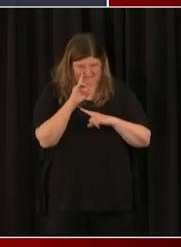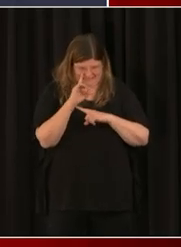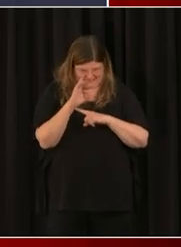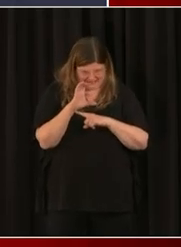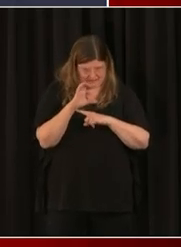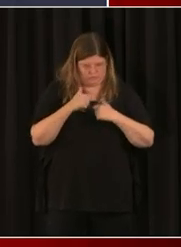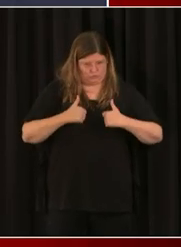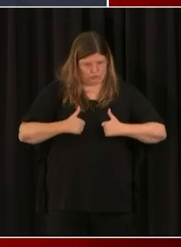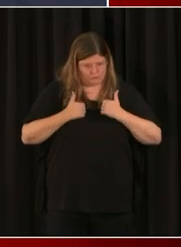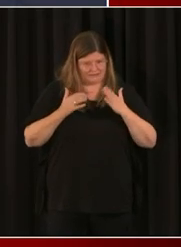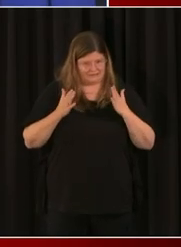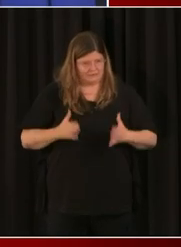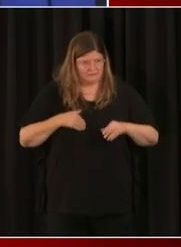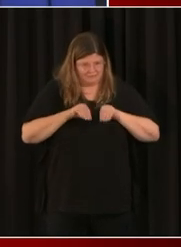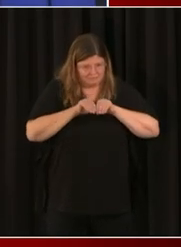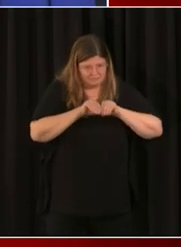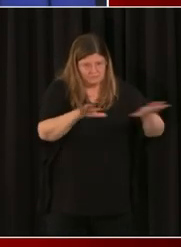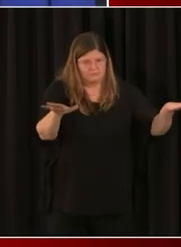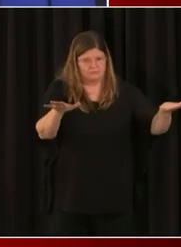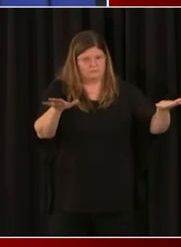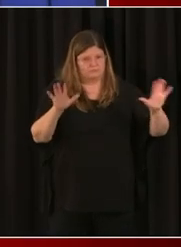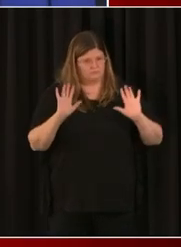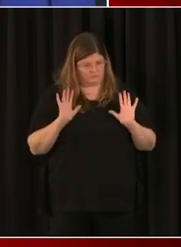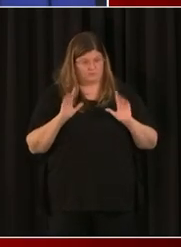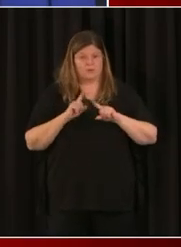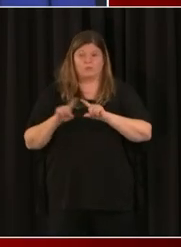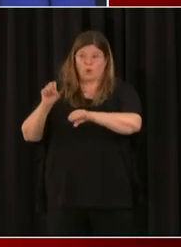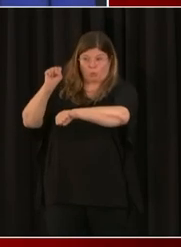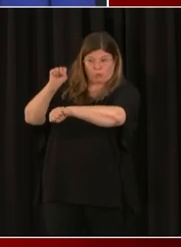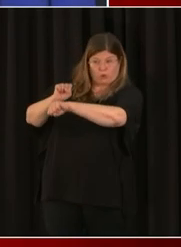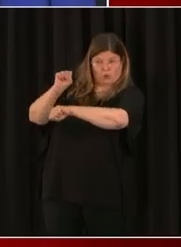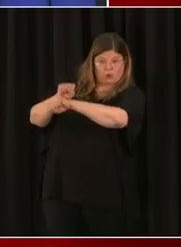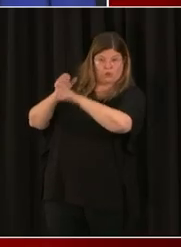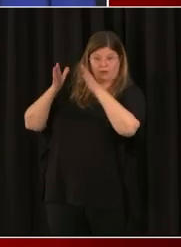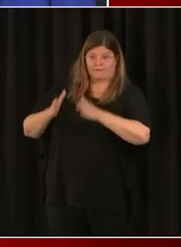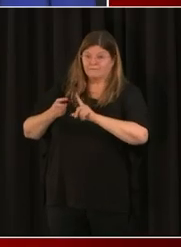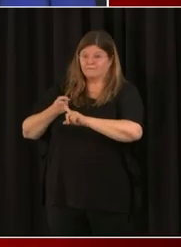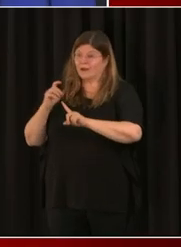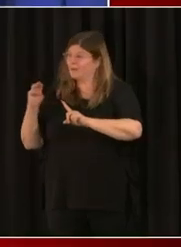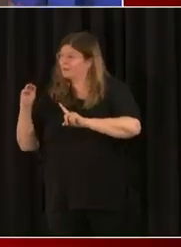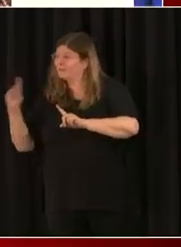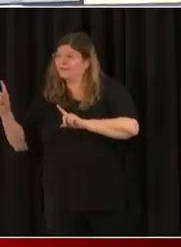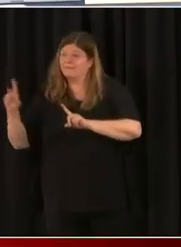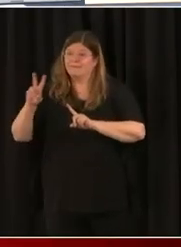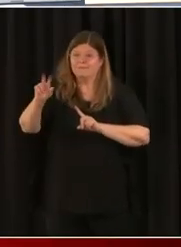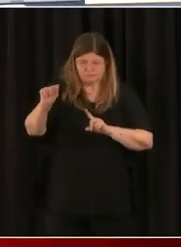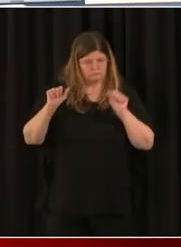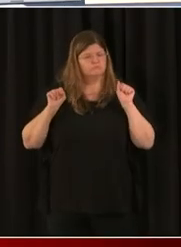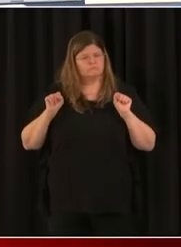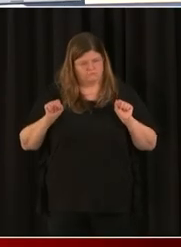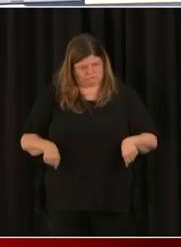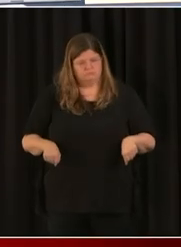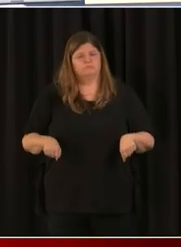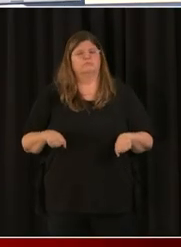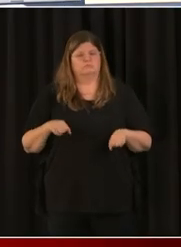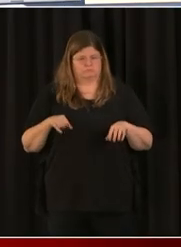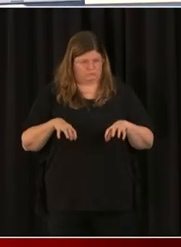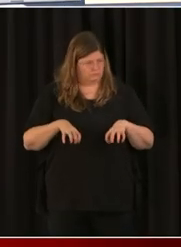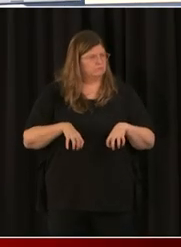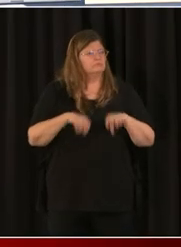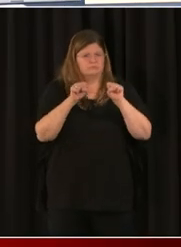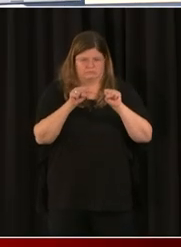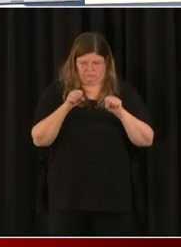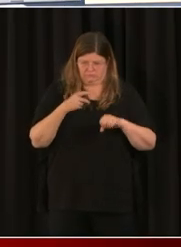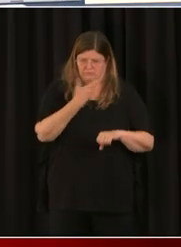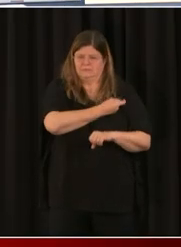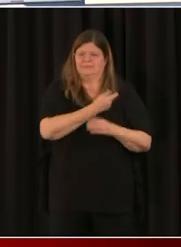because of the way the allocations will be structured. But for workers, in worker categories, the essential workers, public